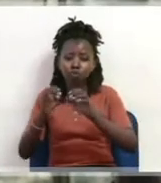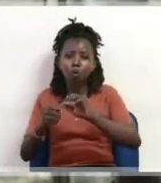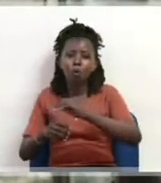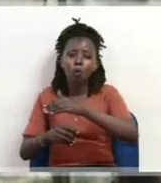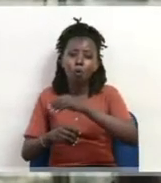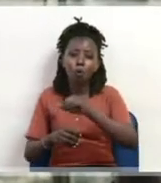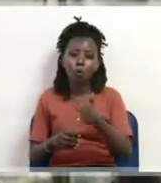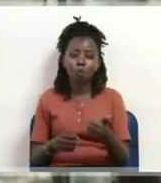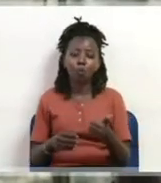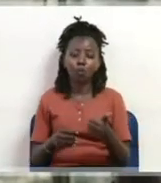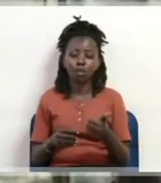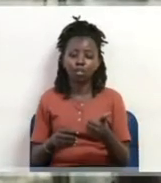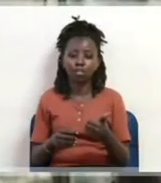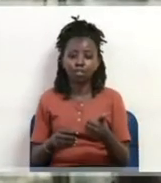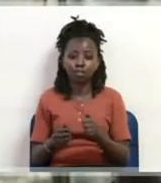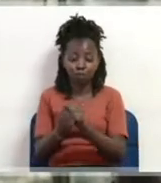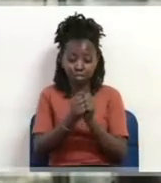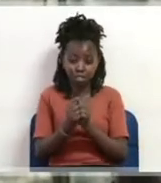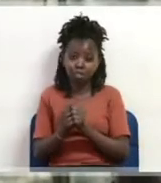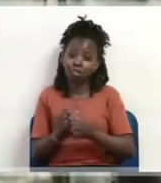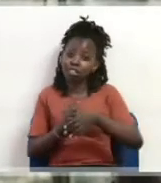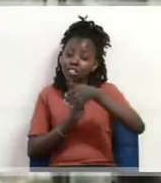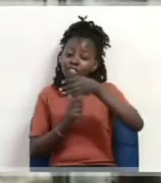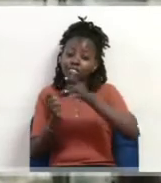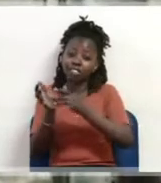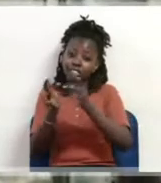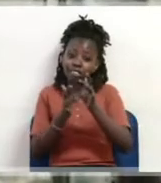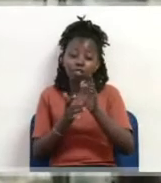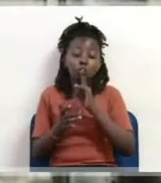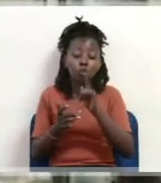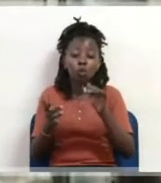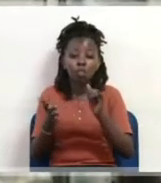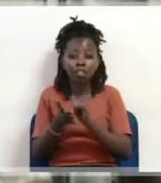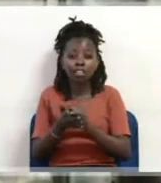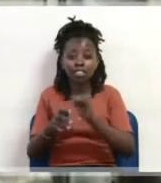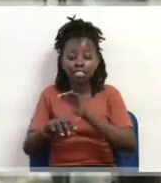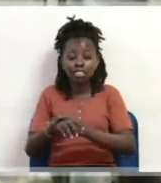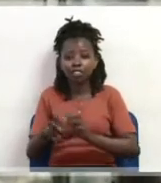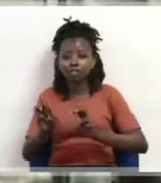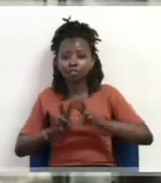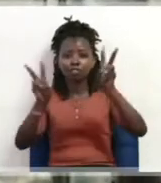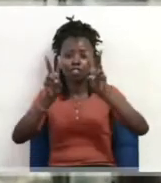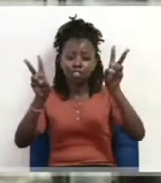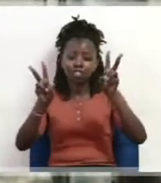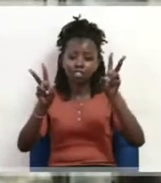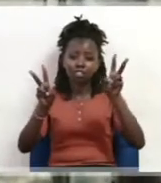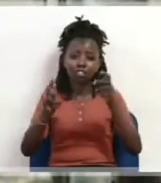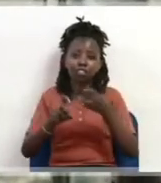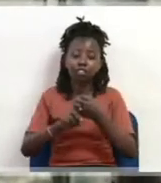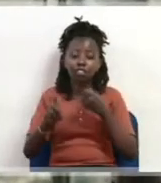it's going to give you victory over your past. What is worship?